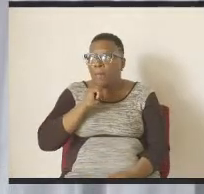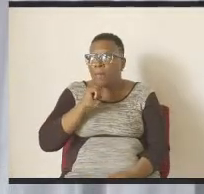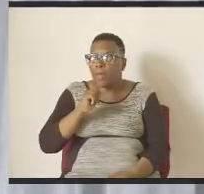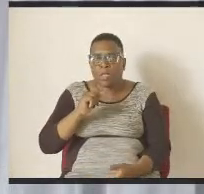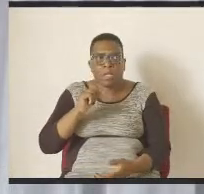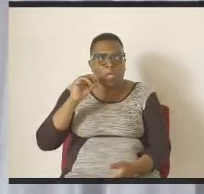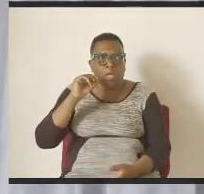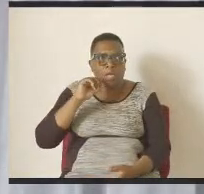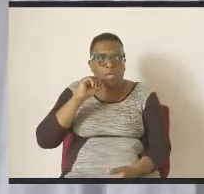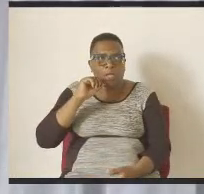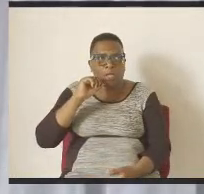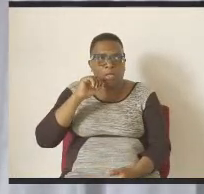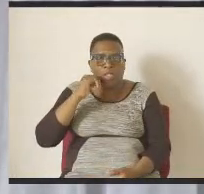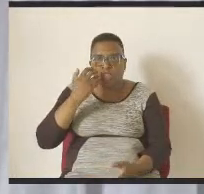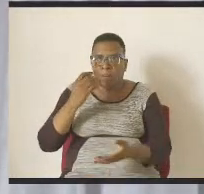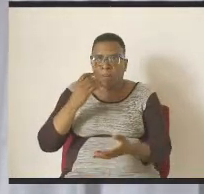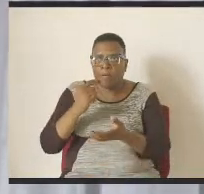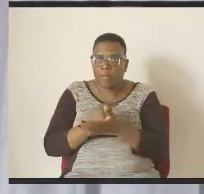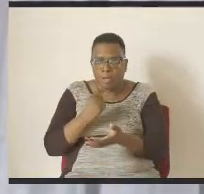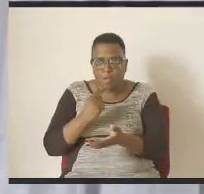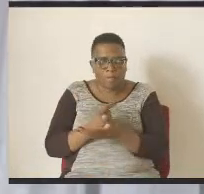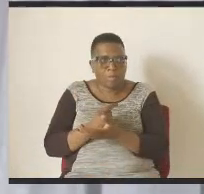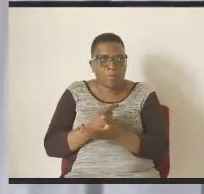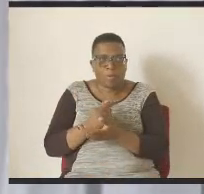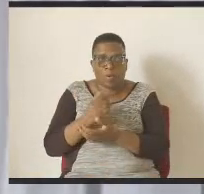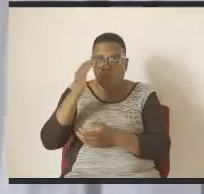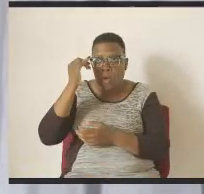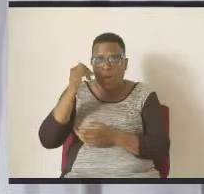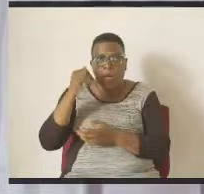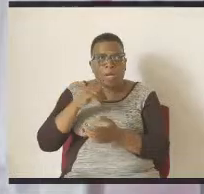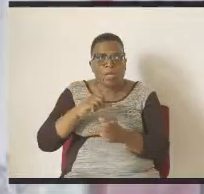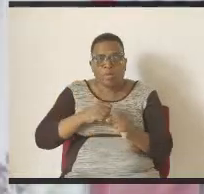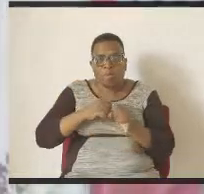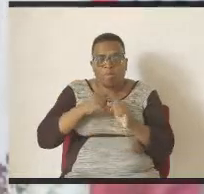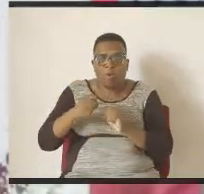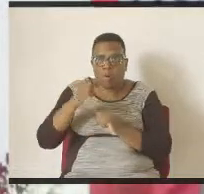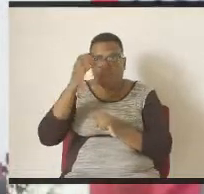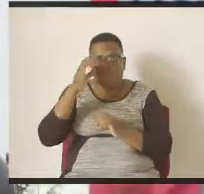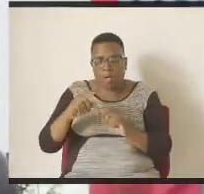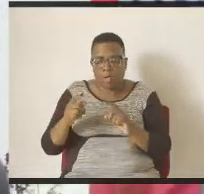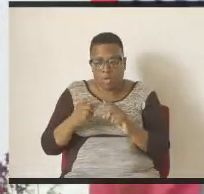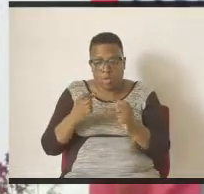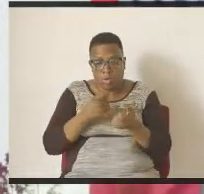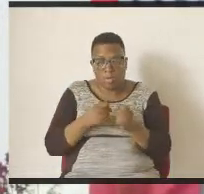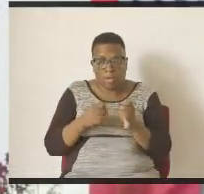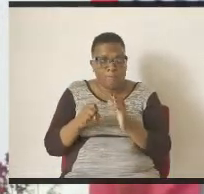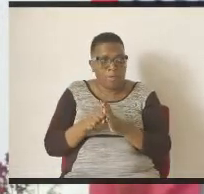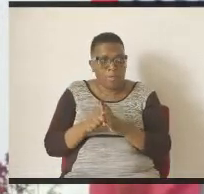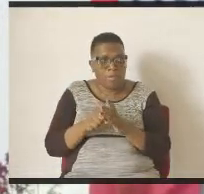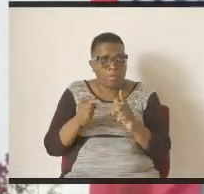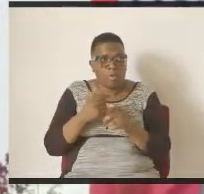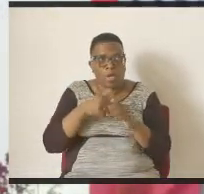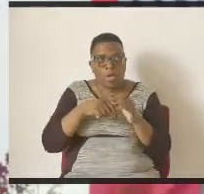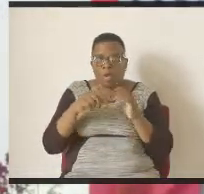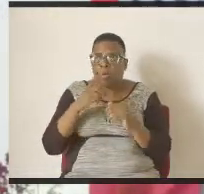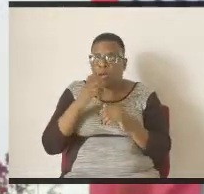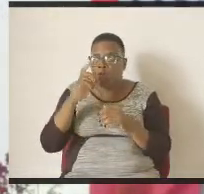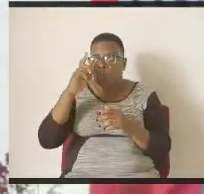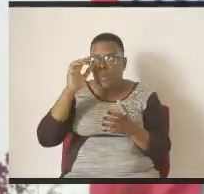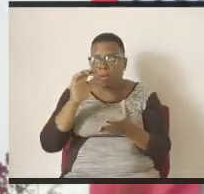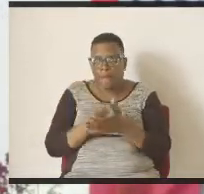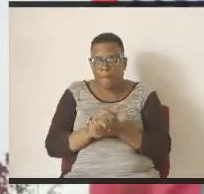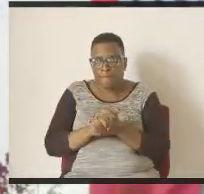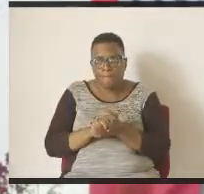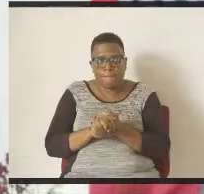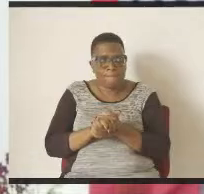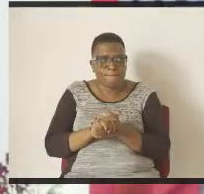says, of Christ. Why? It is the power of God to salvation to anyone who believes, to the